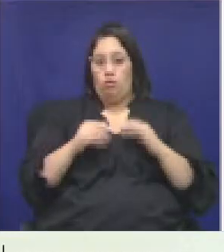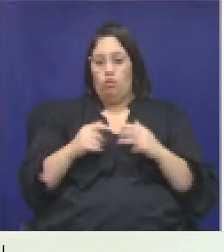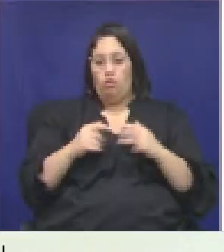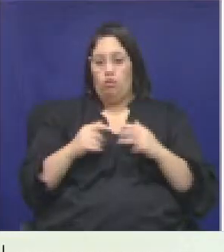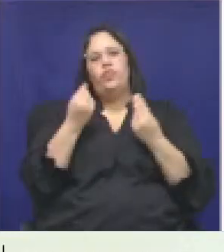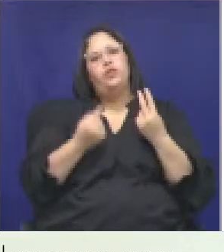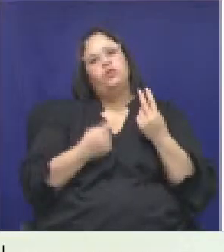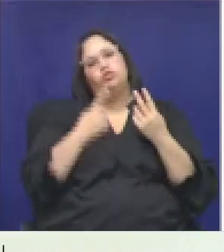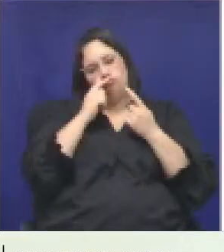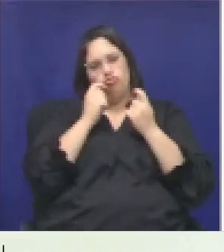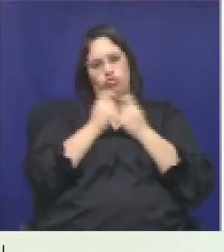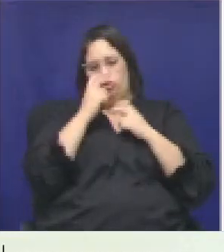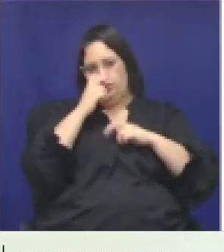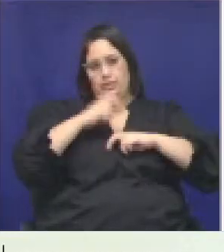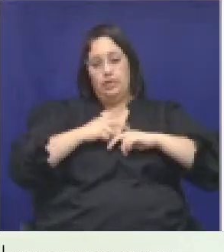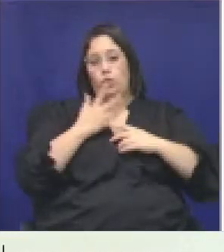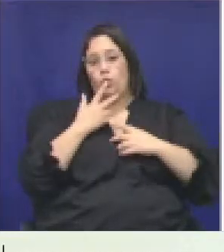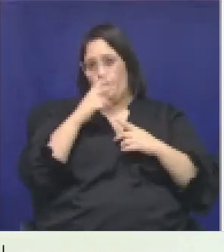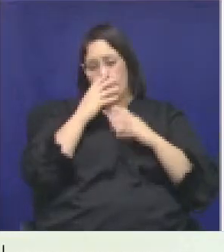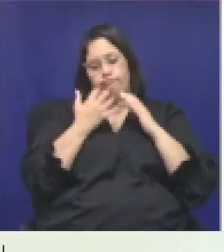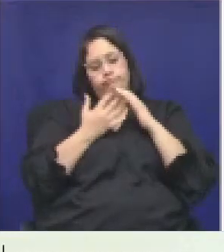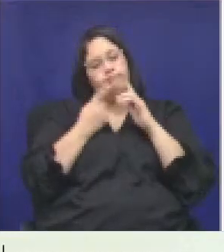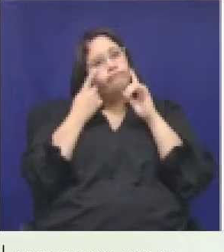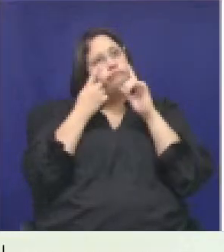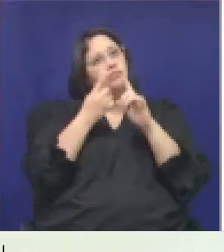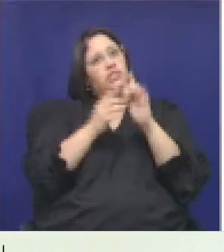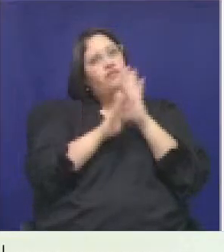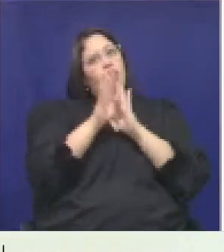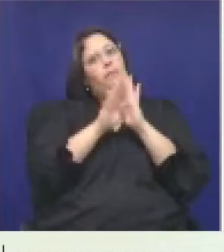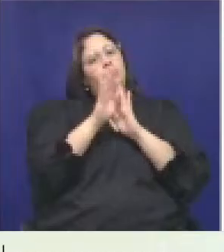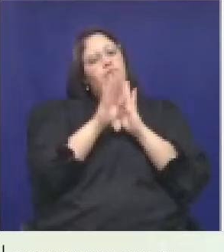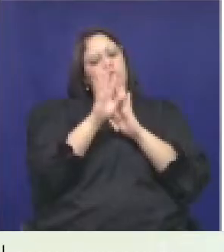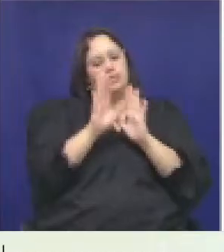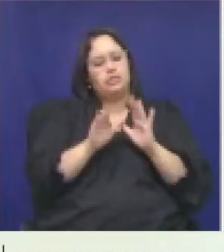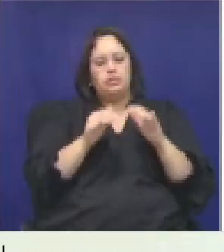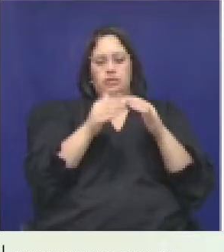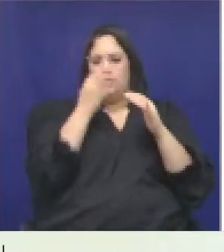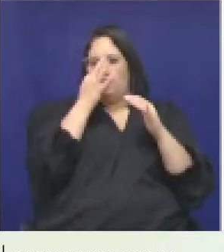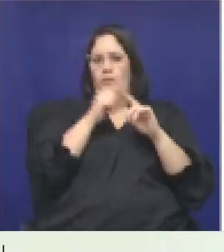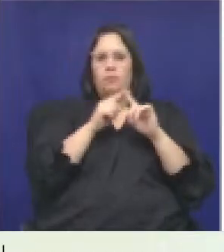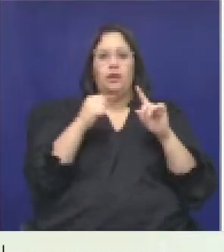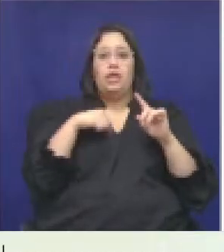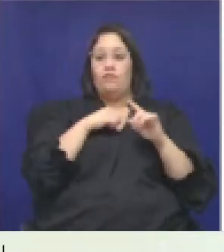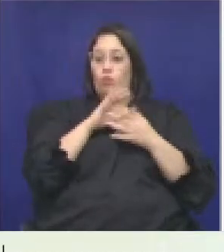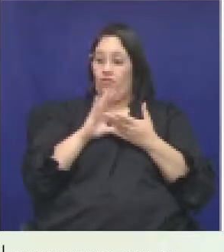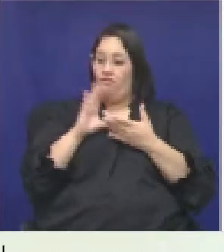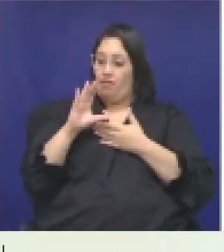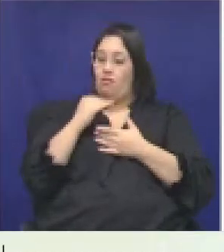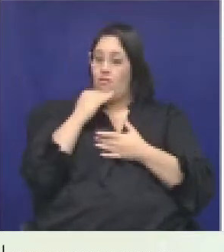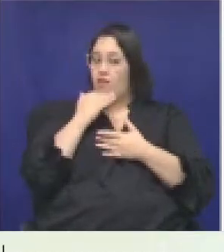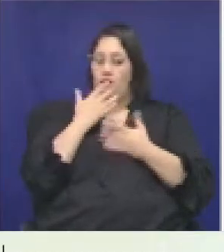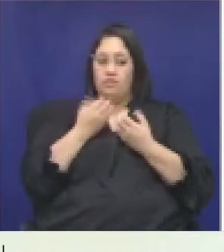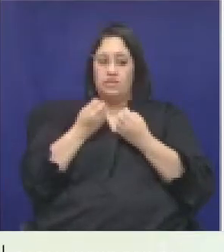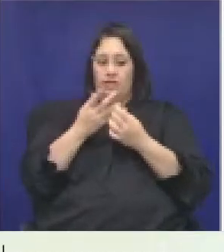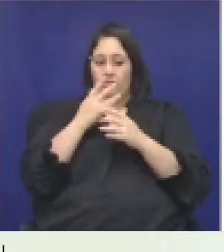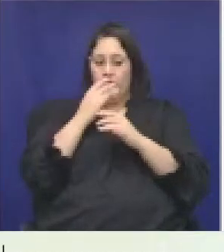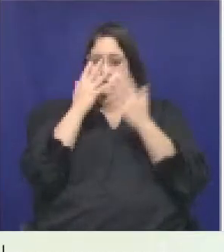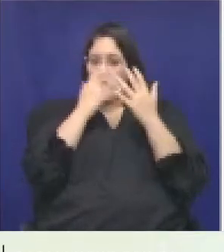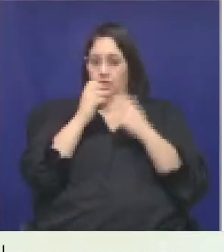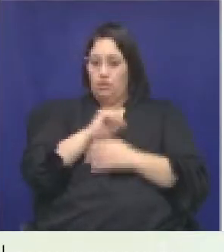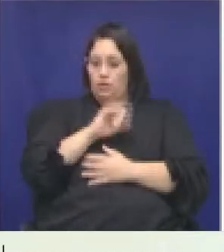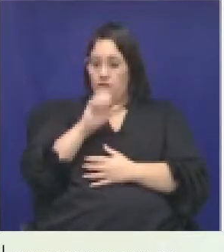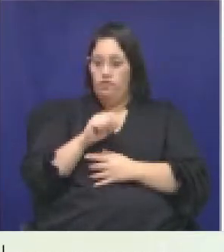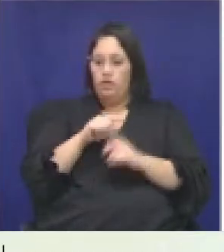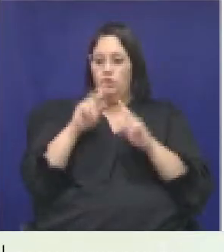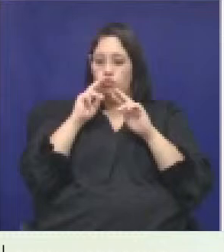We aspire to be a developmental state. But if we do not allocate enough funds to Statistics SA and